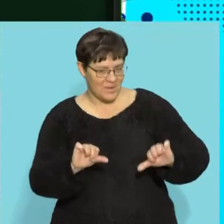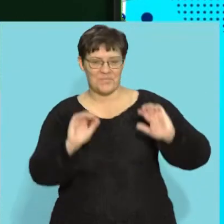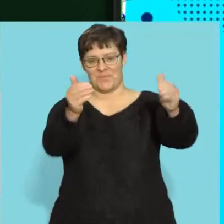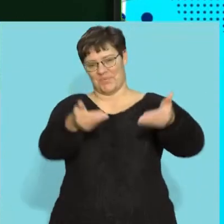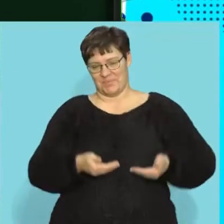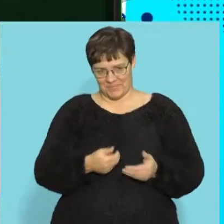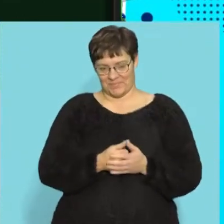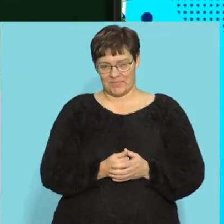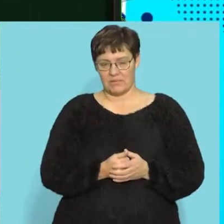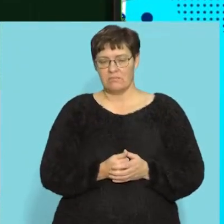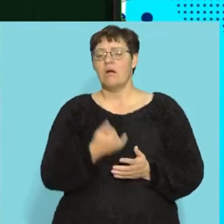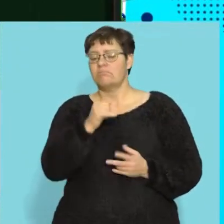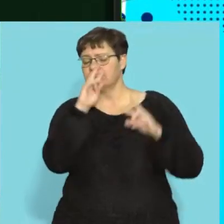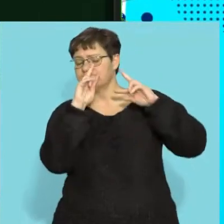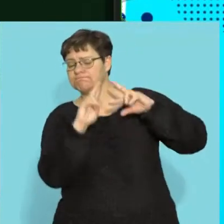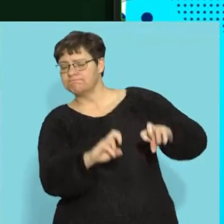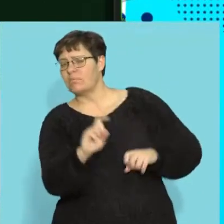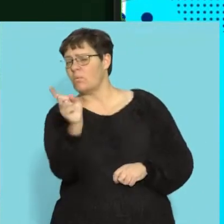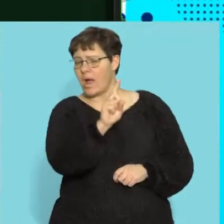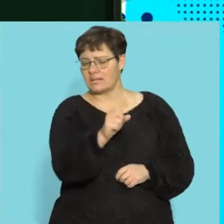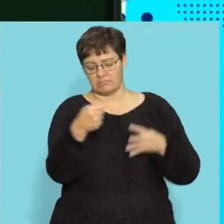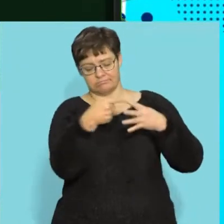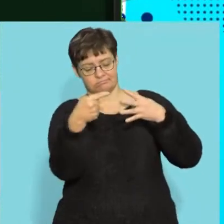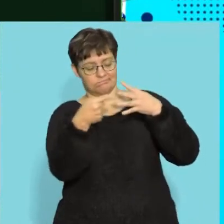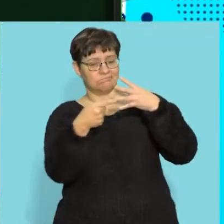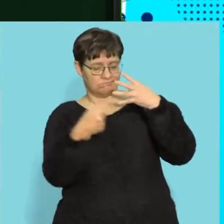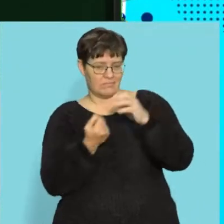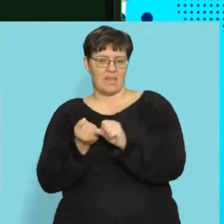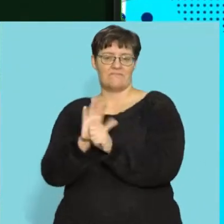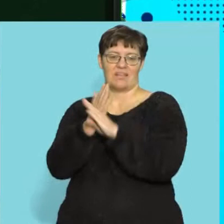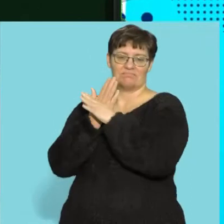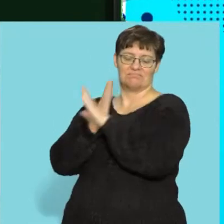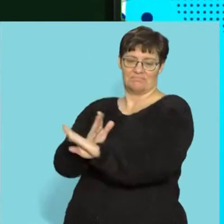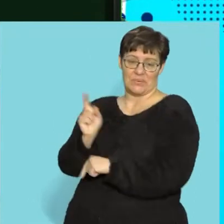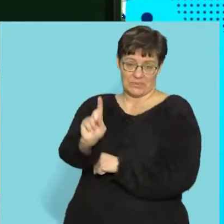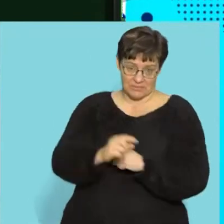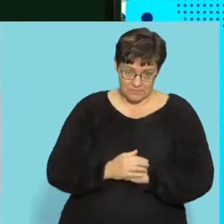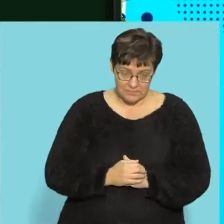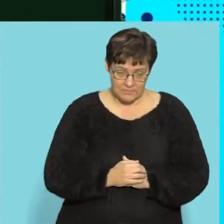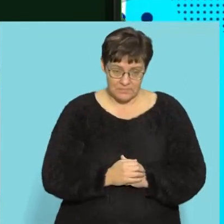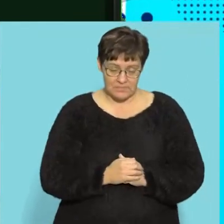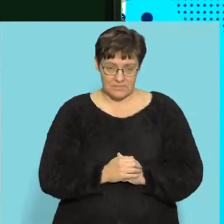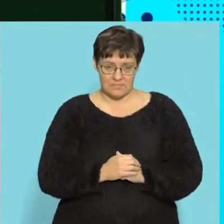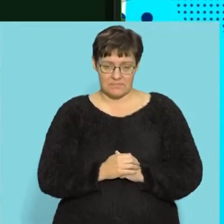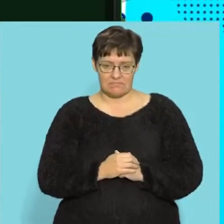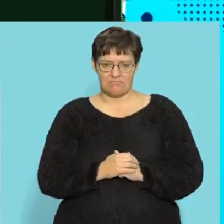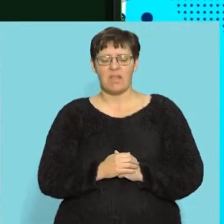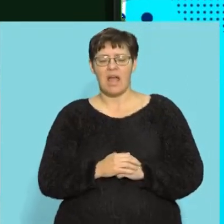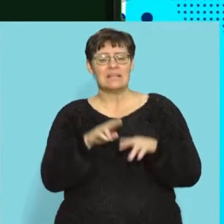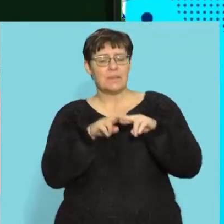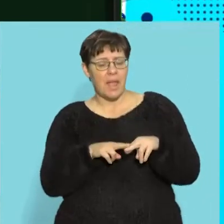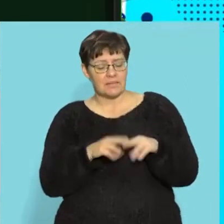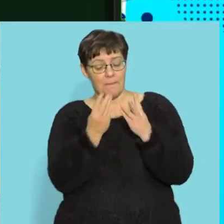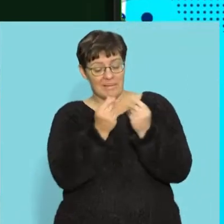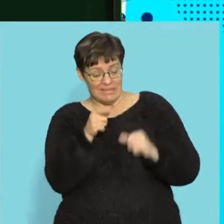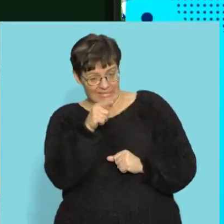Welcome back to our session. We're still exploring more of the factors that actually affect resistance of a